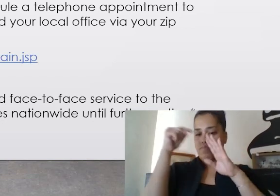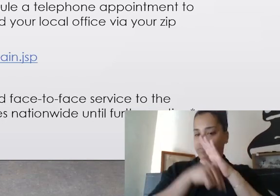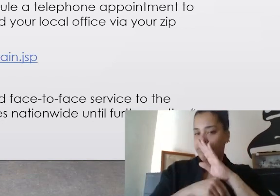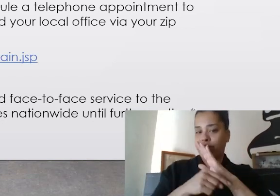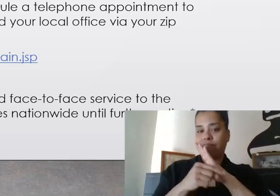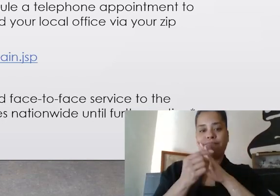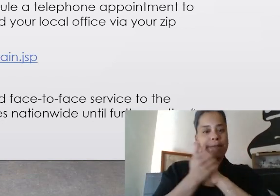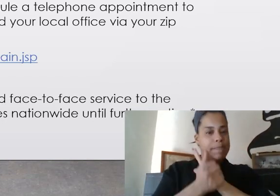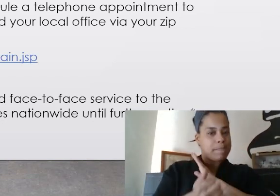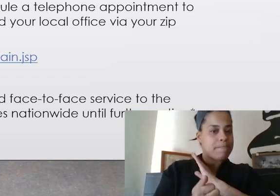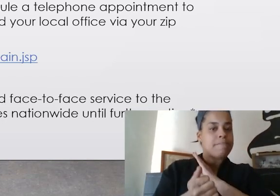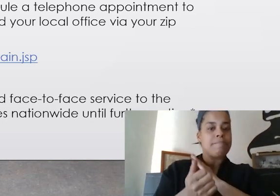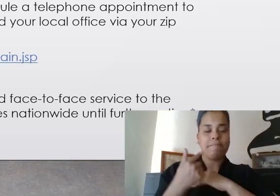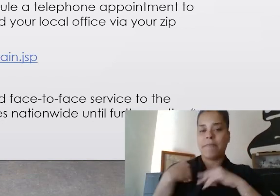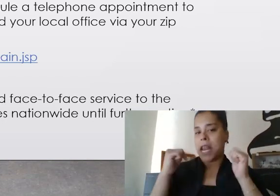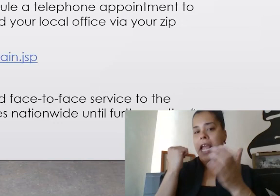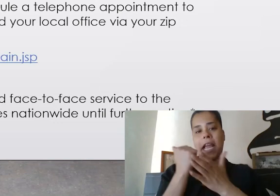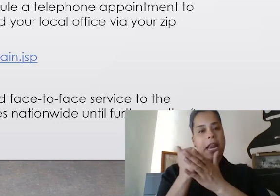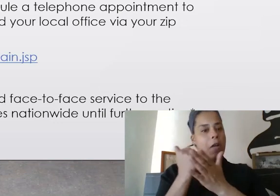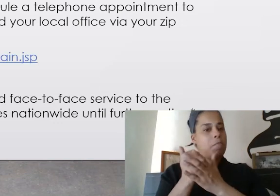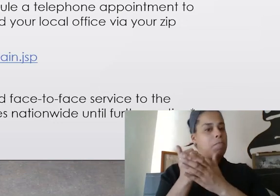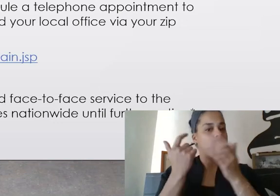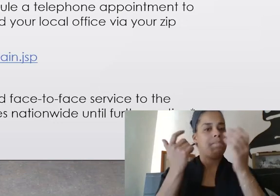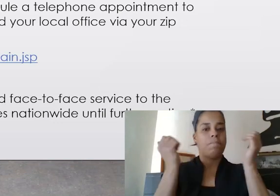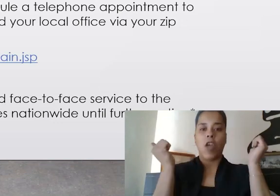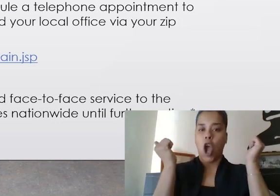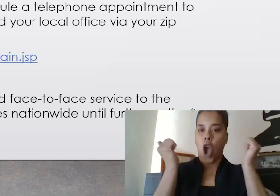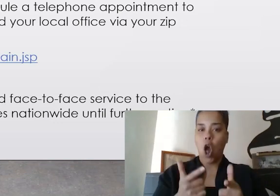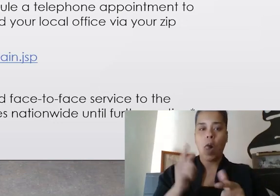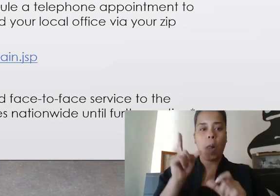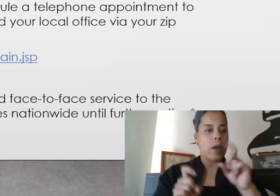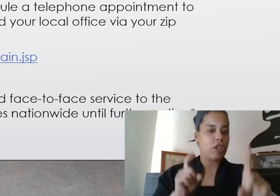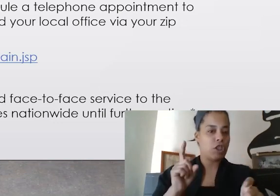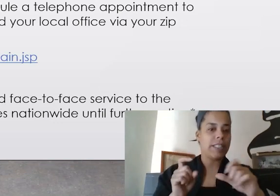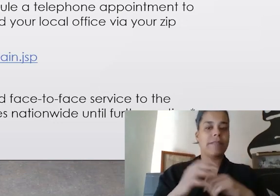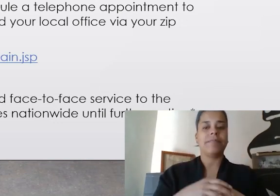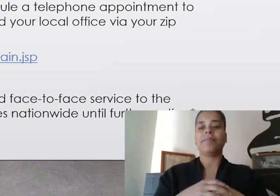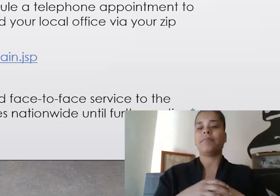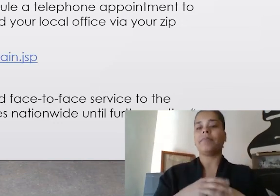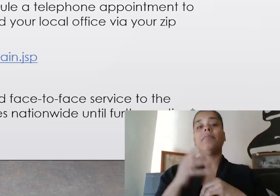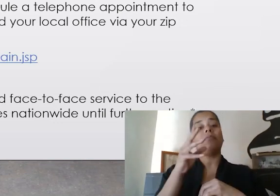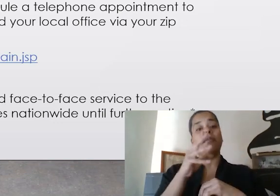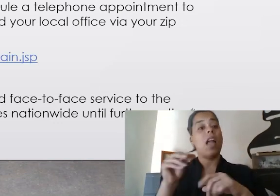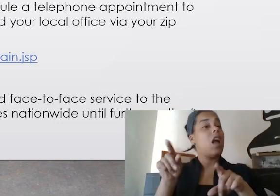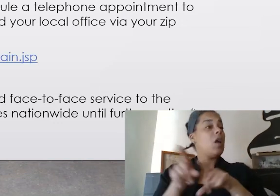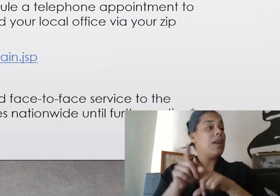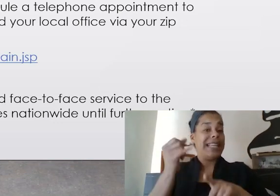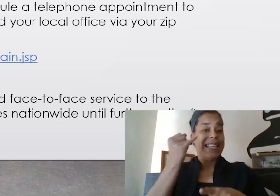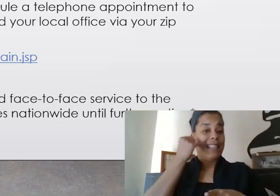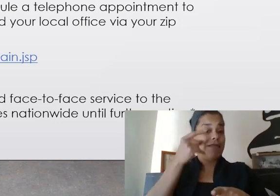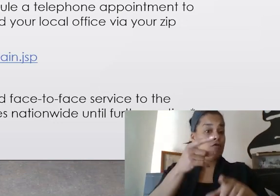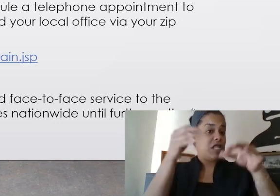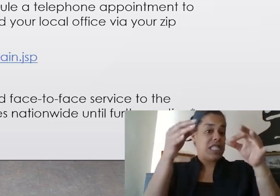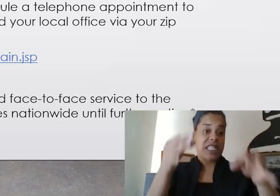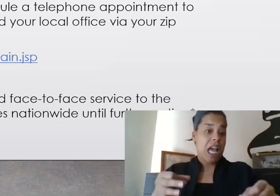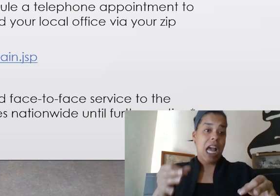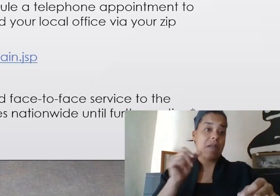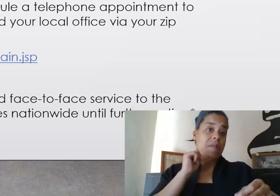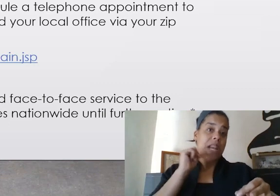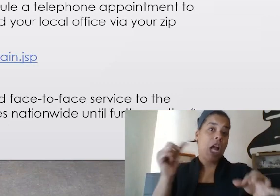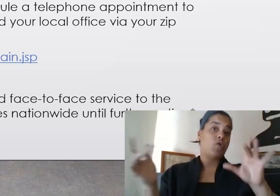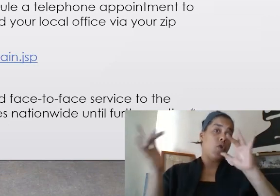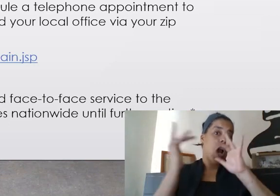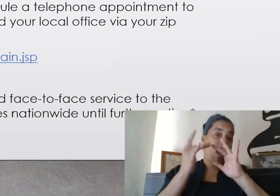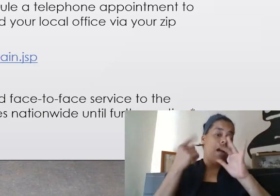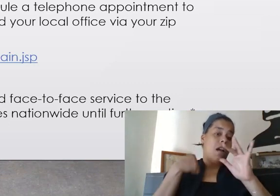will assist you with all the questions that you may have. And we're about choice. So if you decide not to contact us for whatever reason, you can